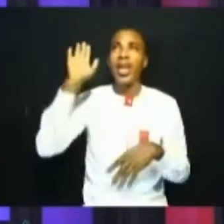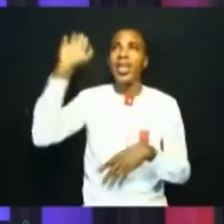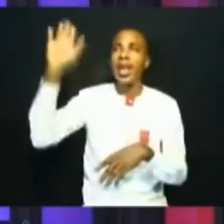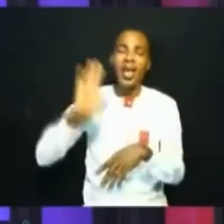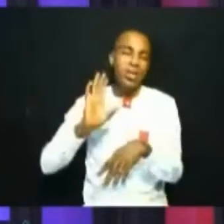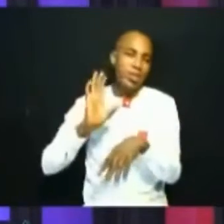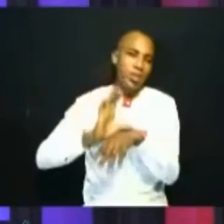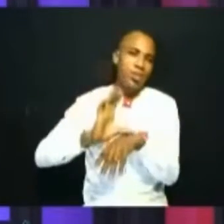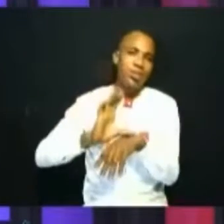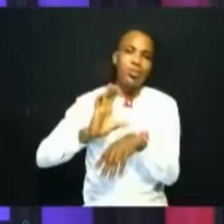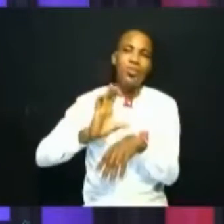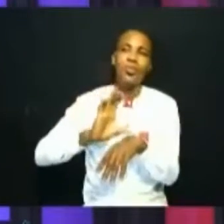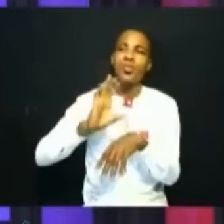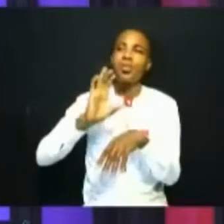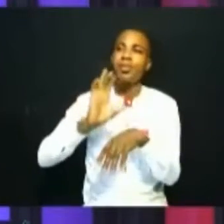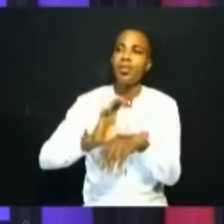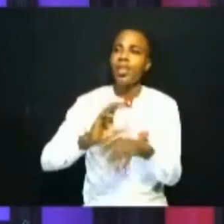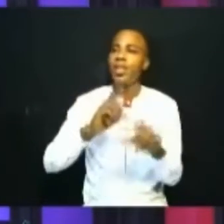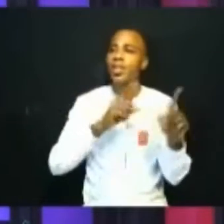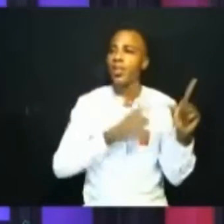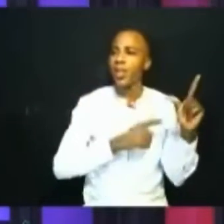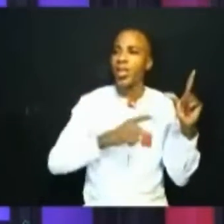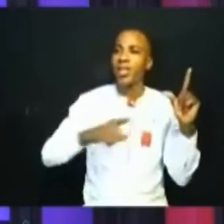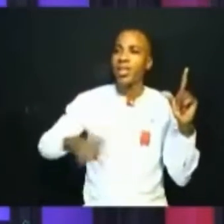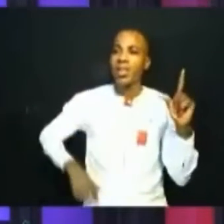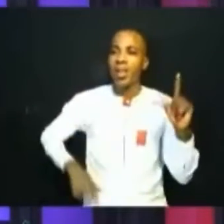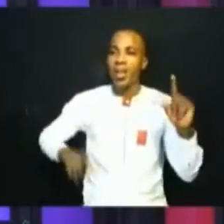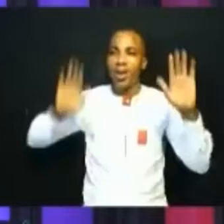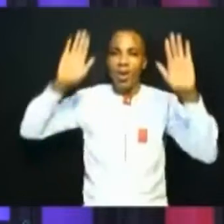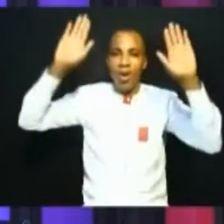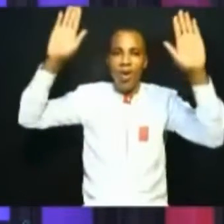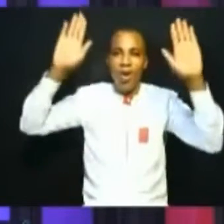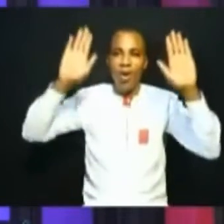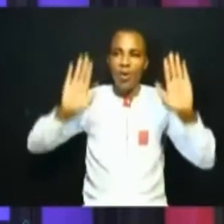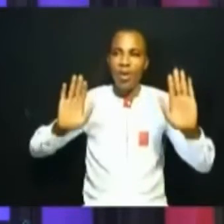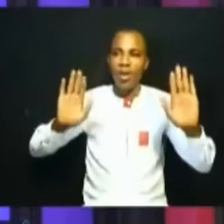abre. We'll take it again. Awurade ye Owanwani, Awurade ye